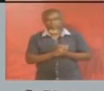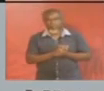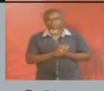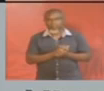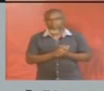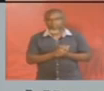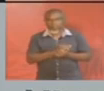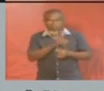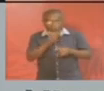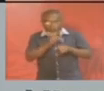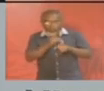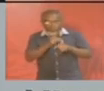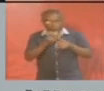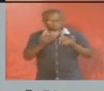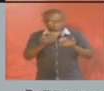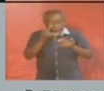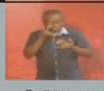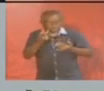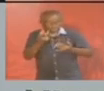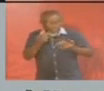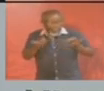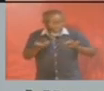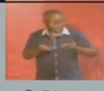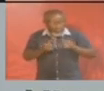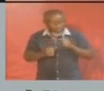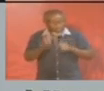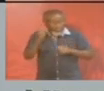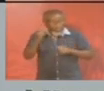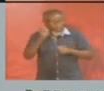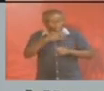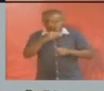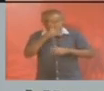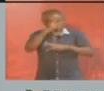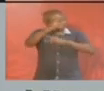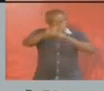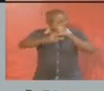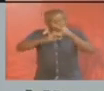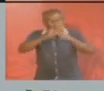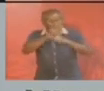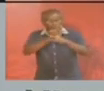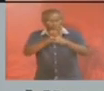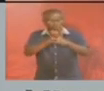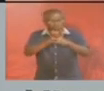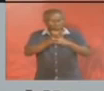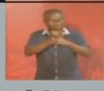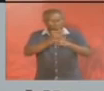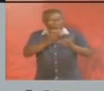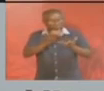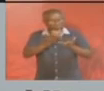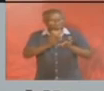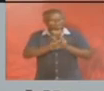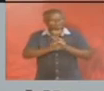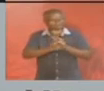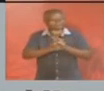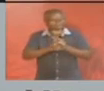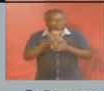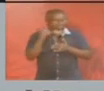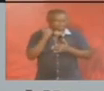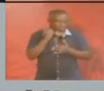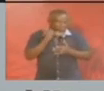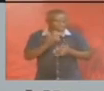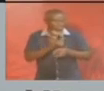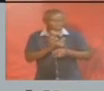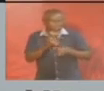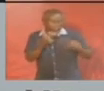picked up in Trinidad and other parts of the world, which are the much less rare effects, side effects, are of course fever, pain at the